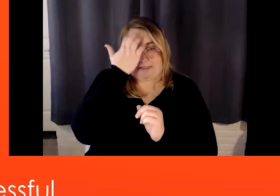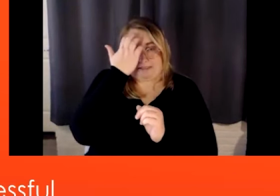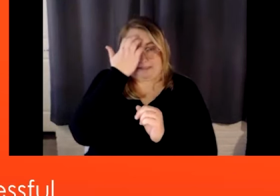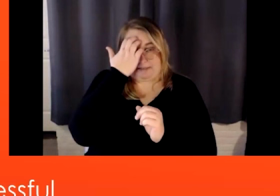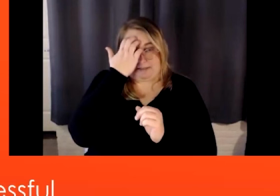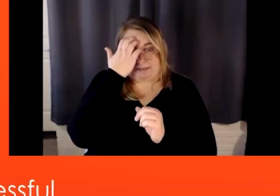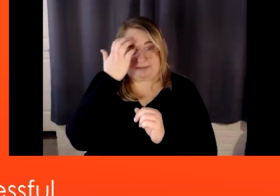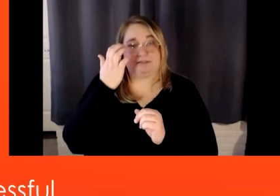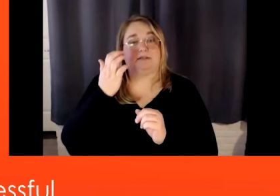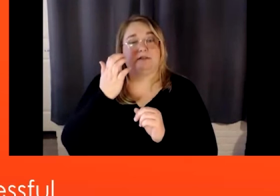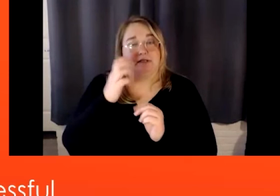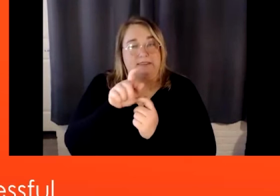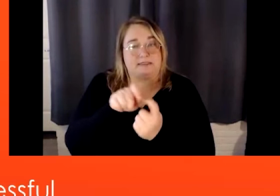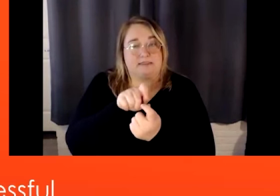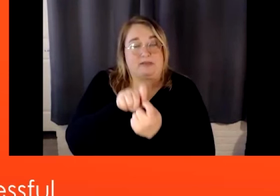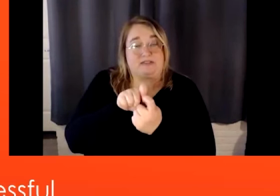satisfactory